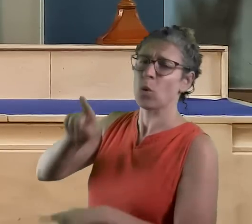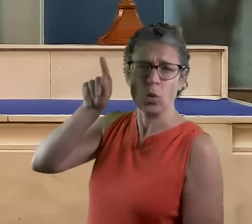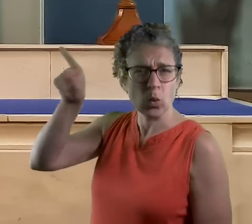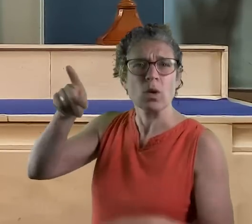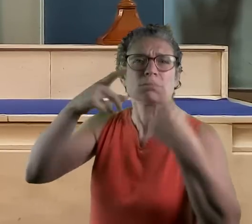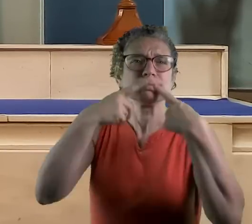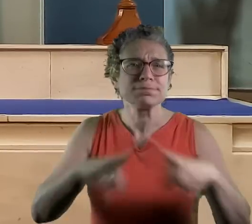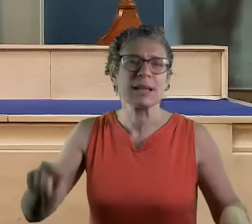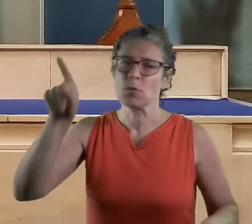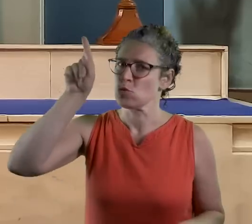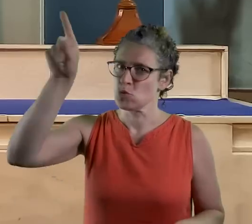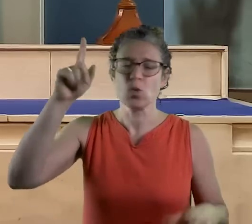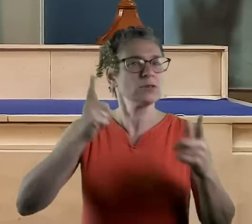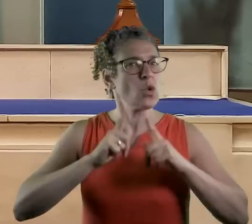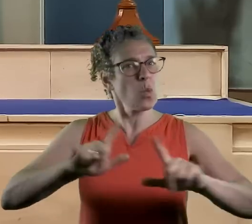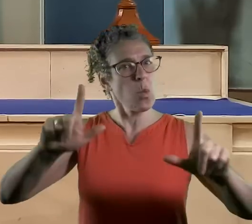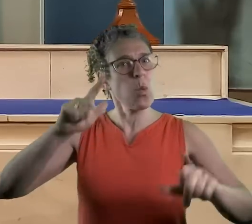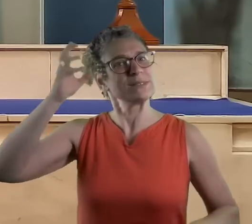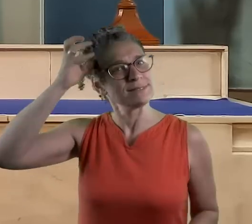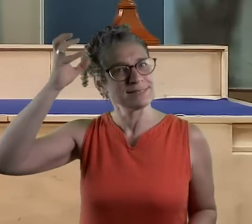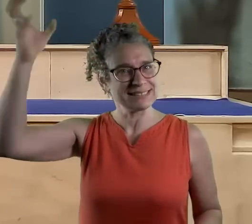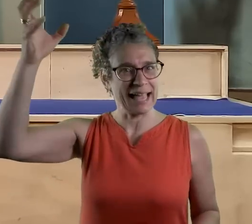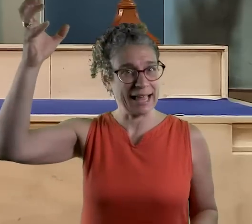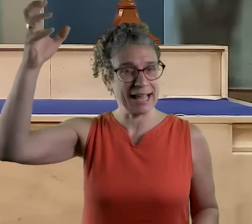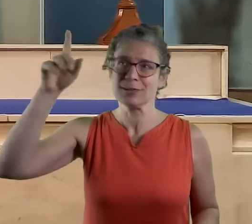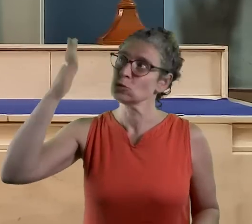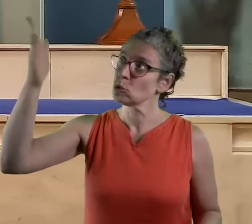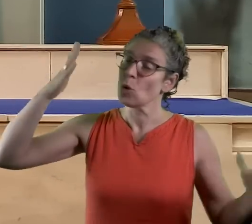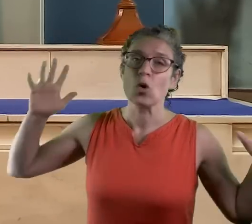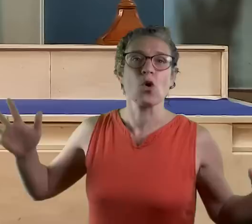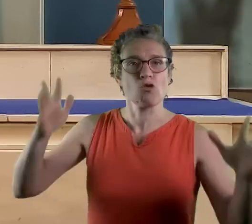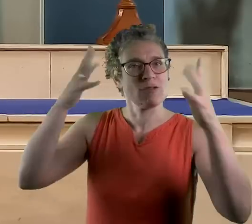Lord and King, to the glory of God the Father.